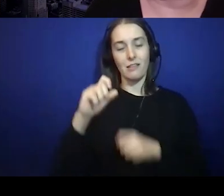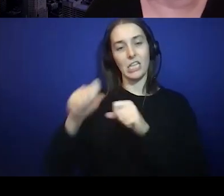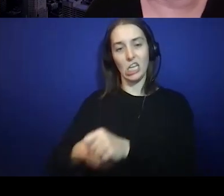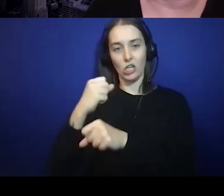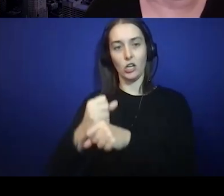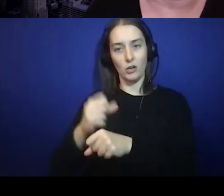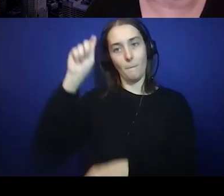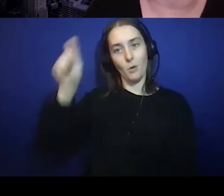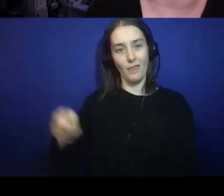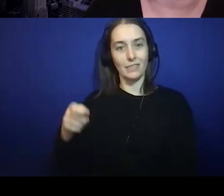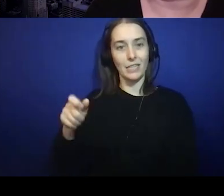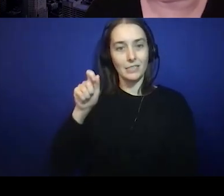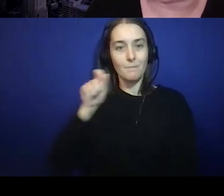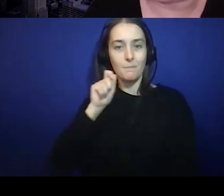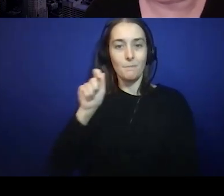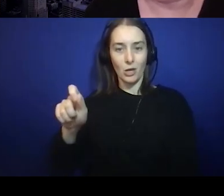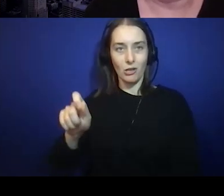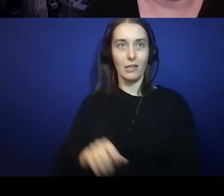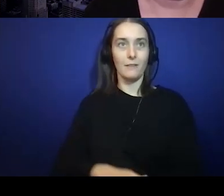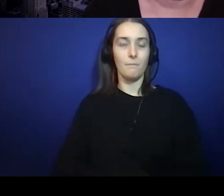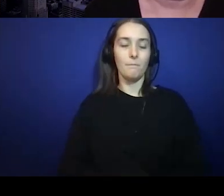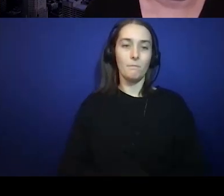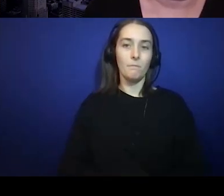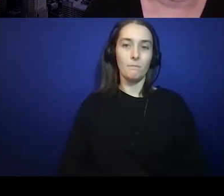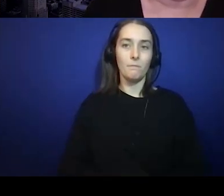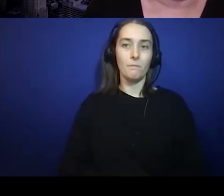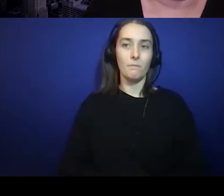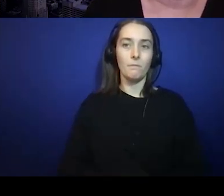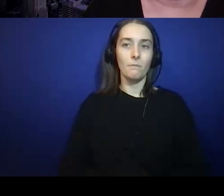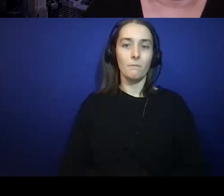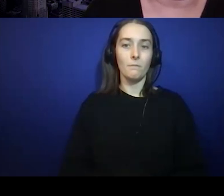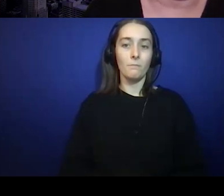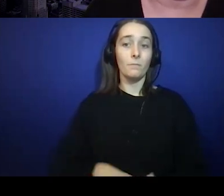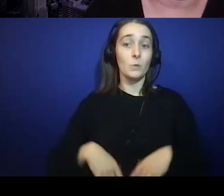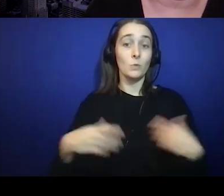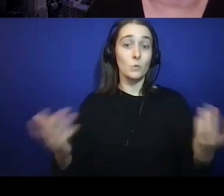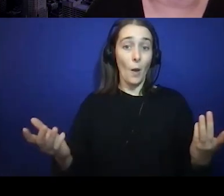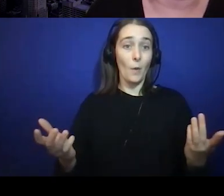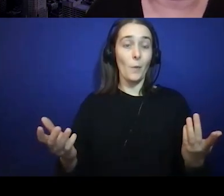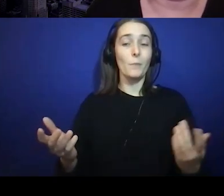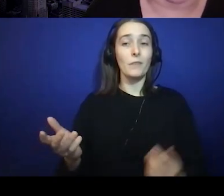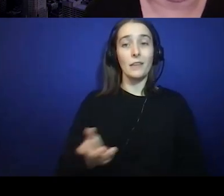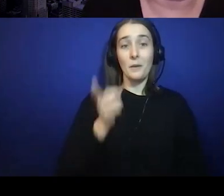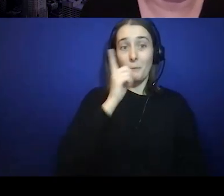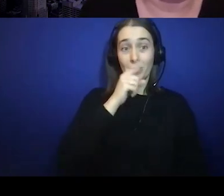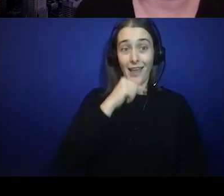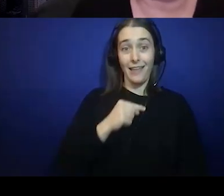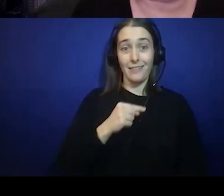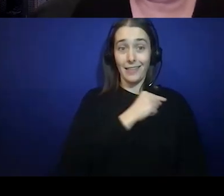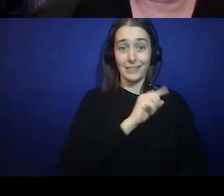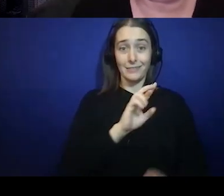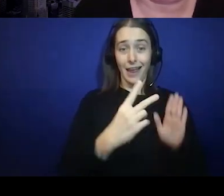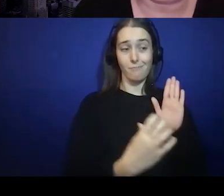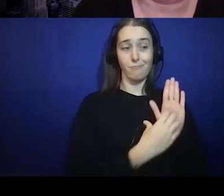year, close parentheses, and a period. So pretend that this is another student's writing.